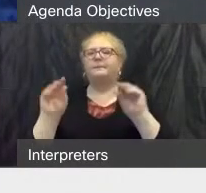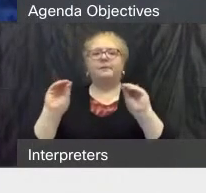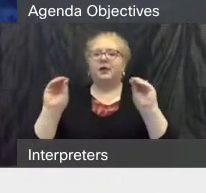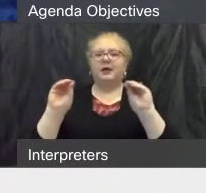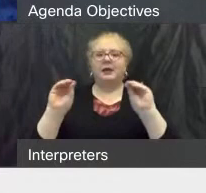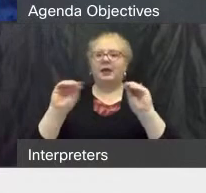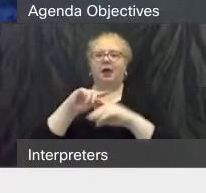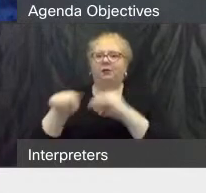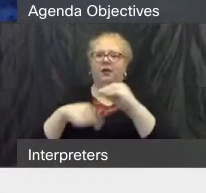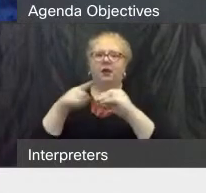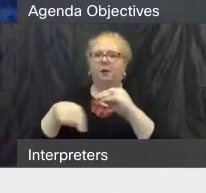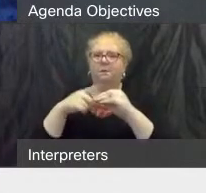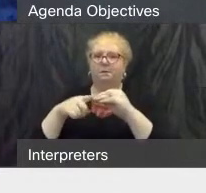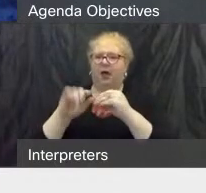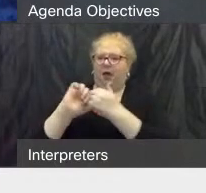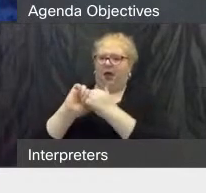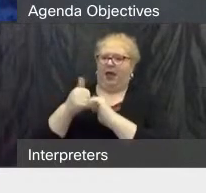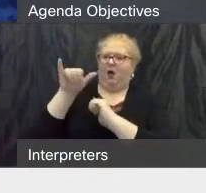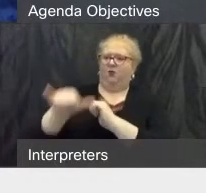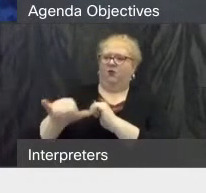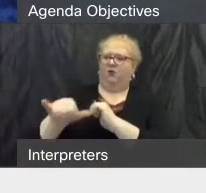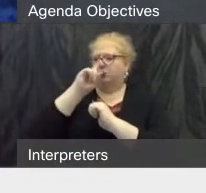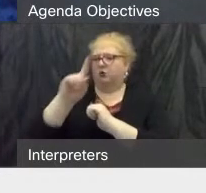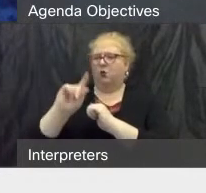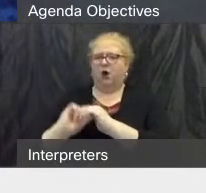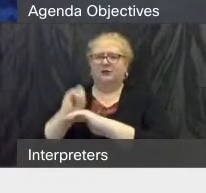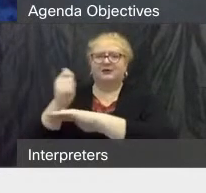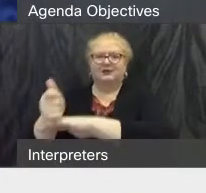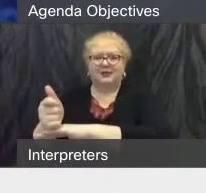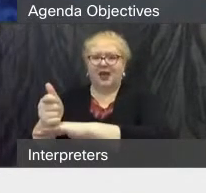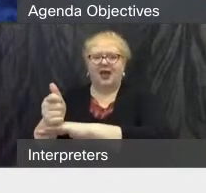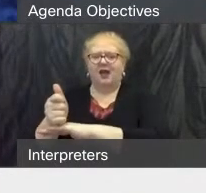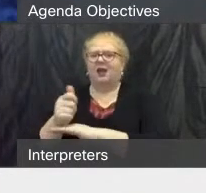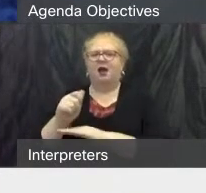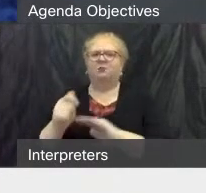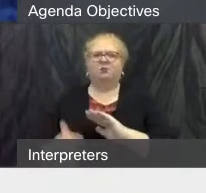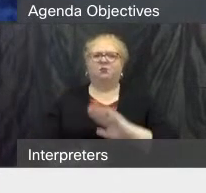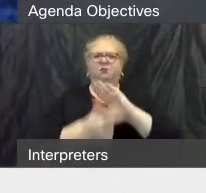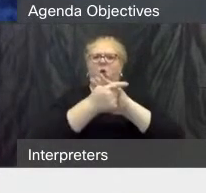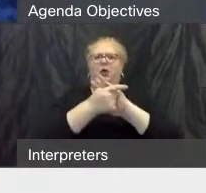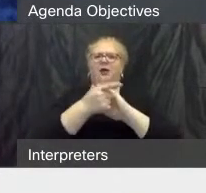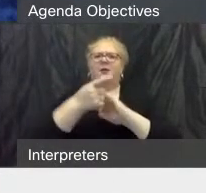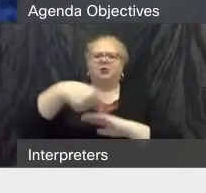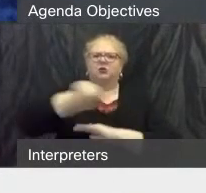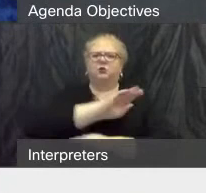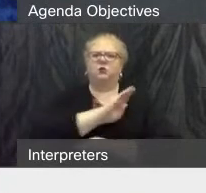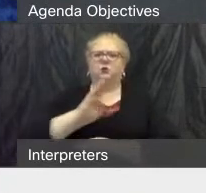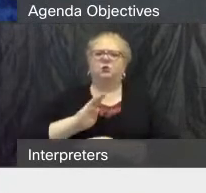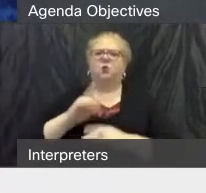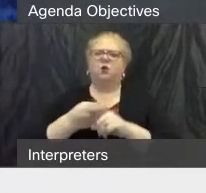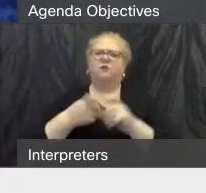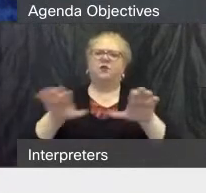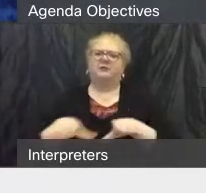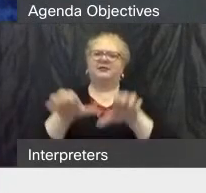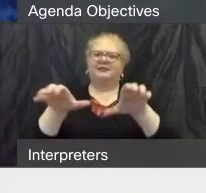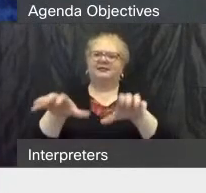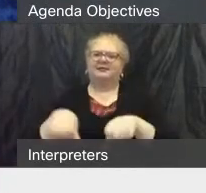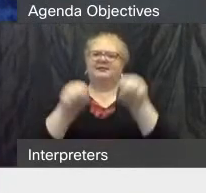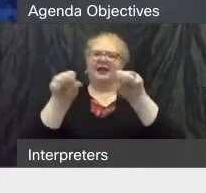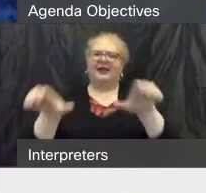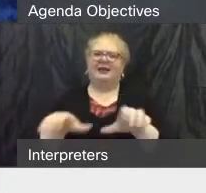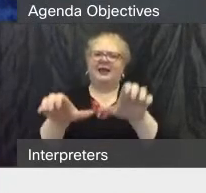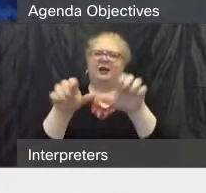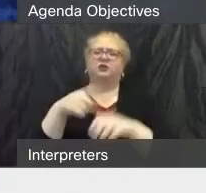up prohibits the board from taking action directly. That's a legislative action. It's the